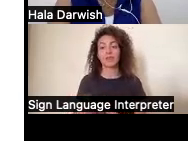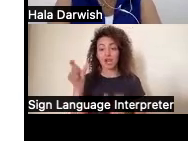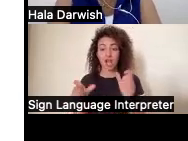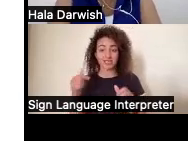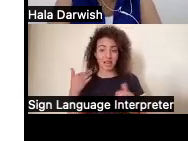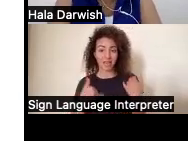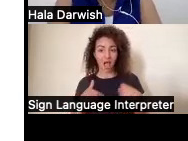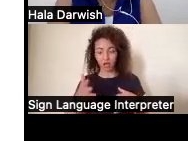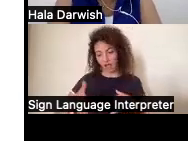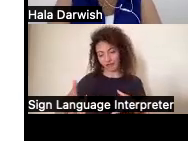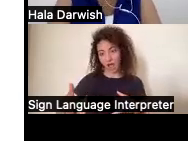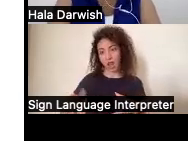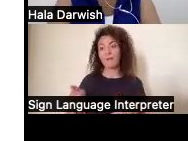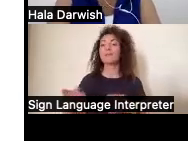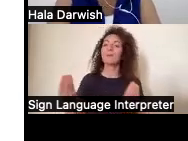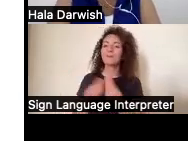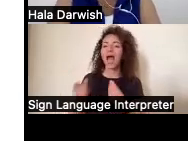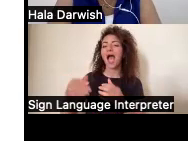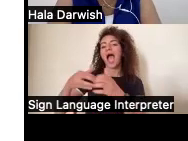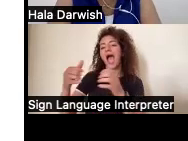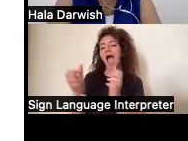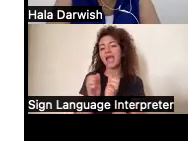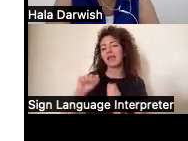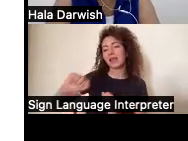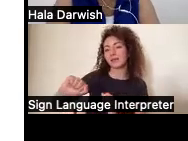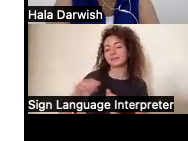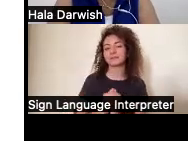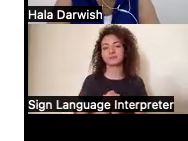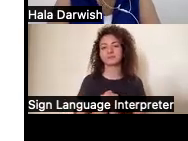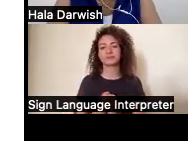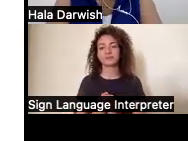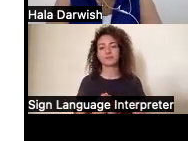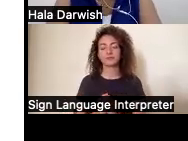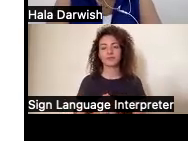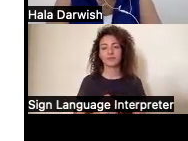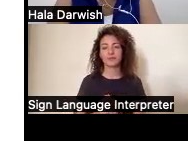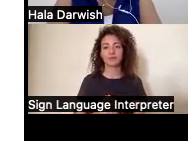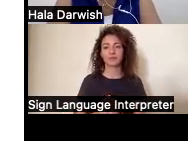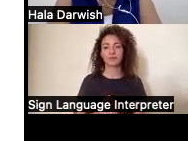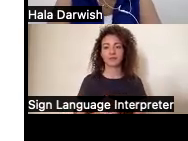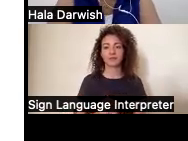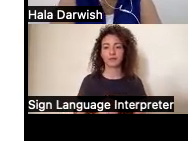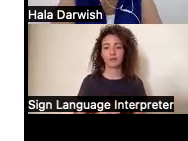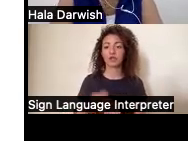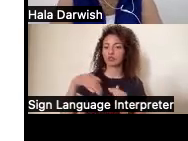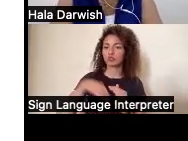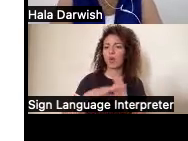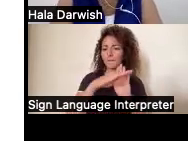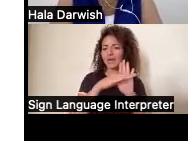however, the families also residing in this in the area where the program is